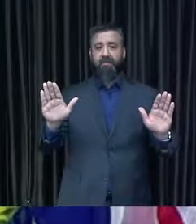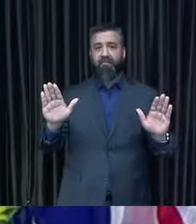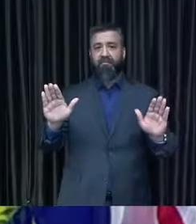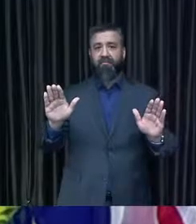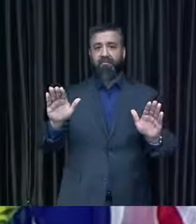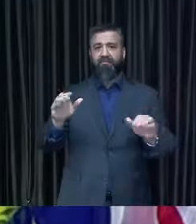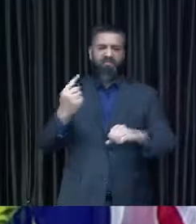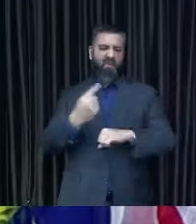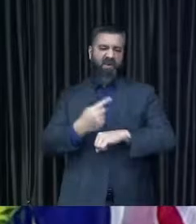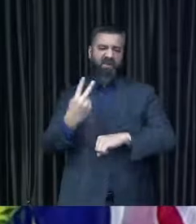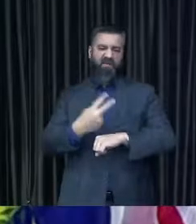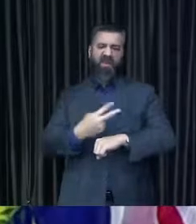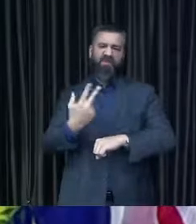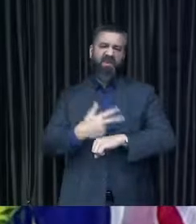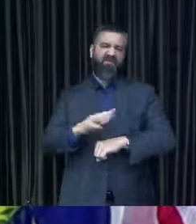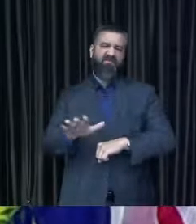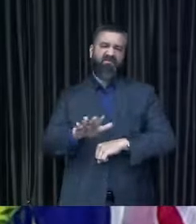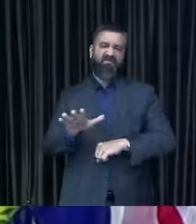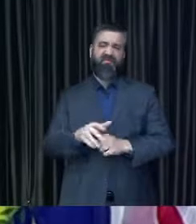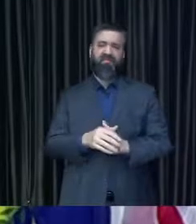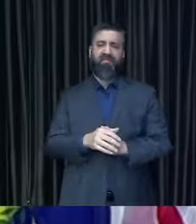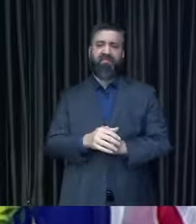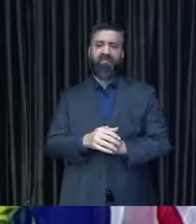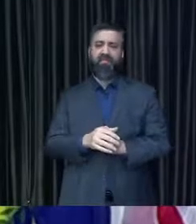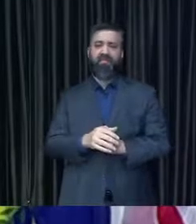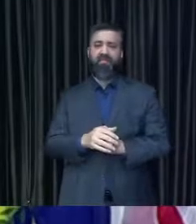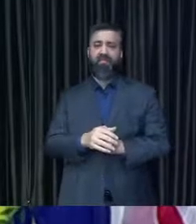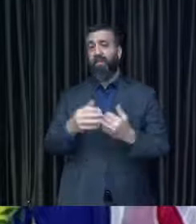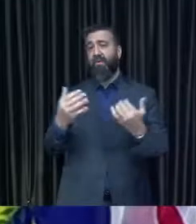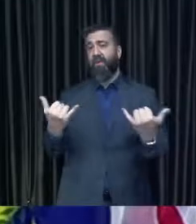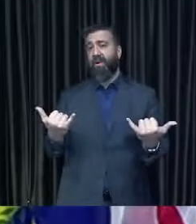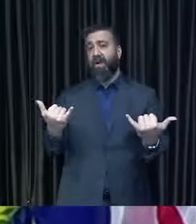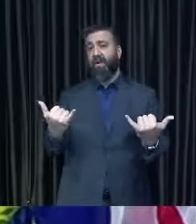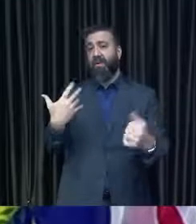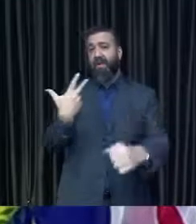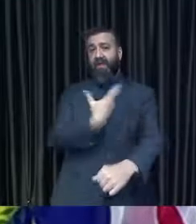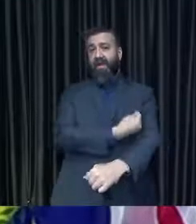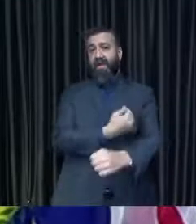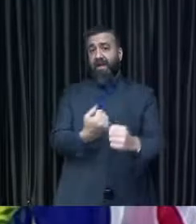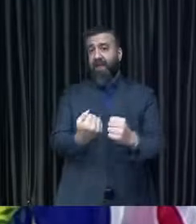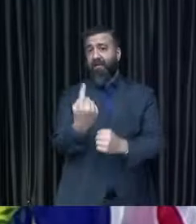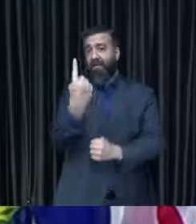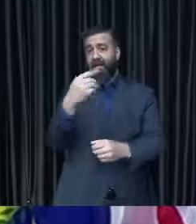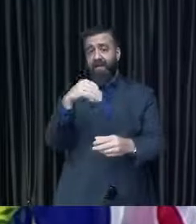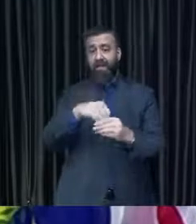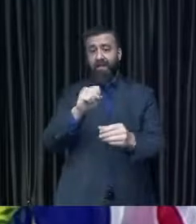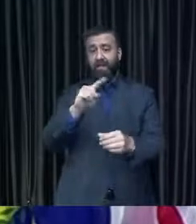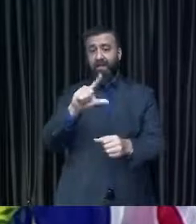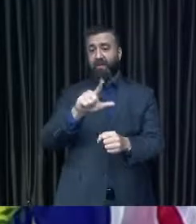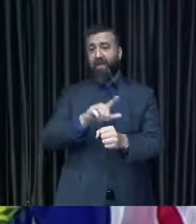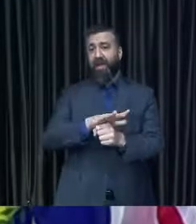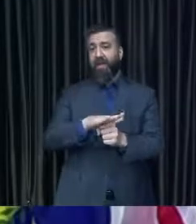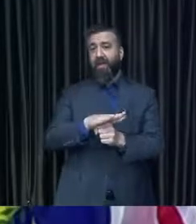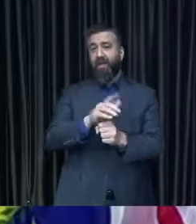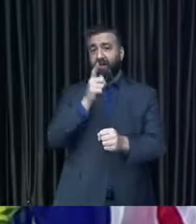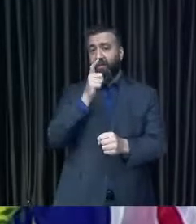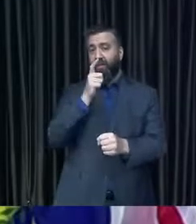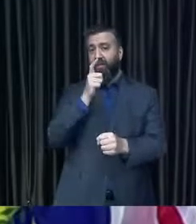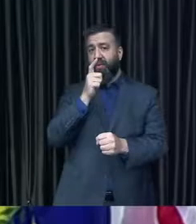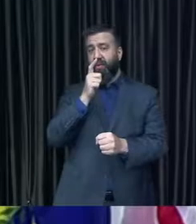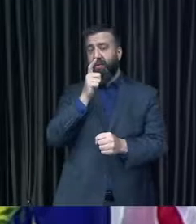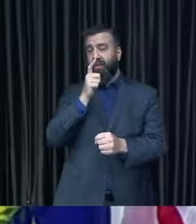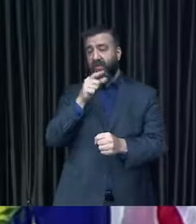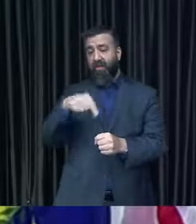the next couple of days. So at this point, we vaccinated everyone in St. Louis County who